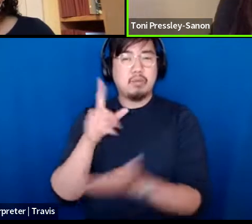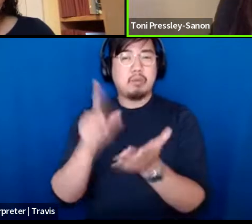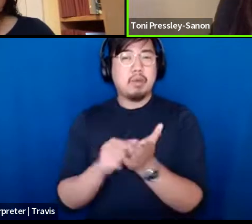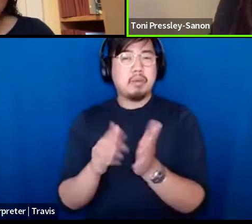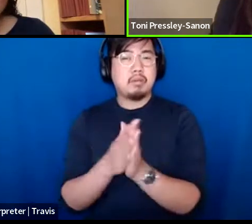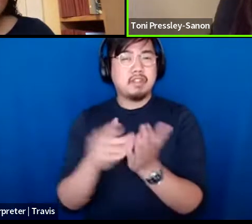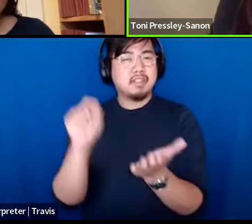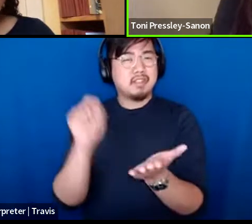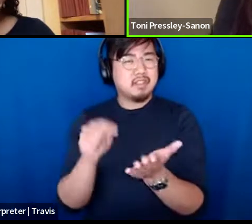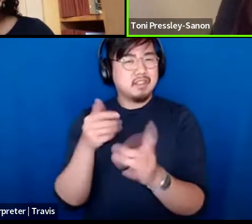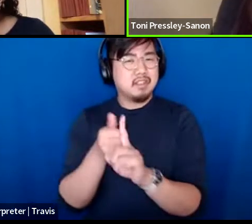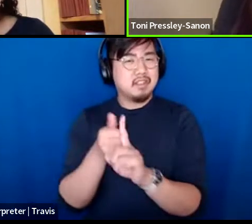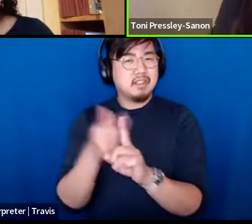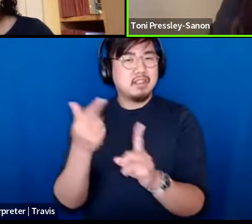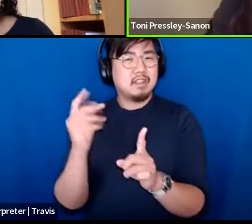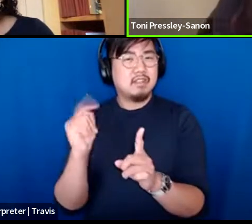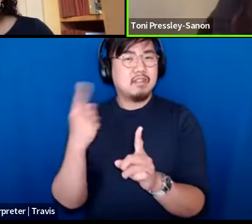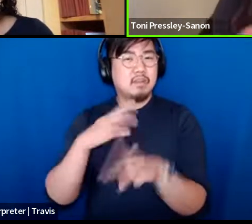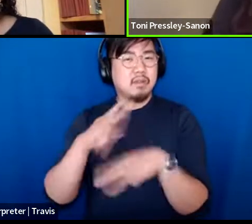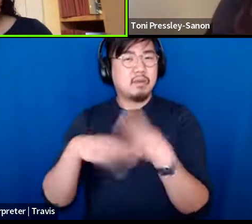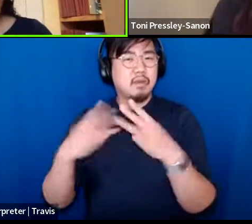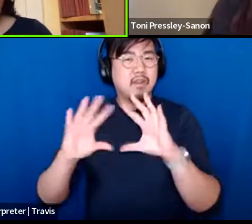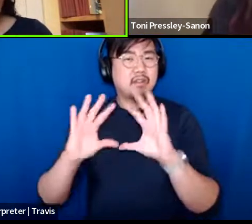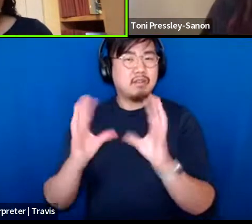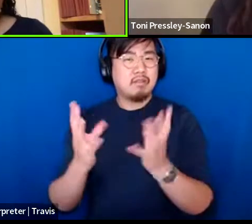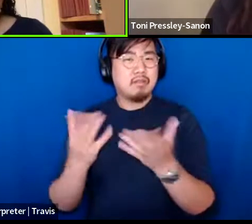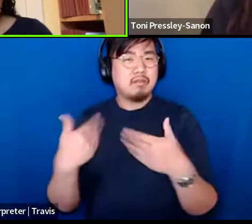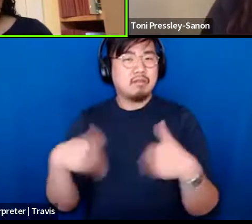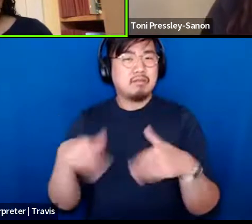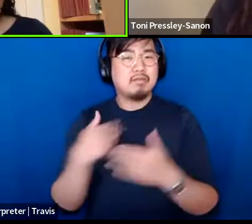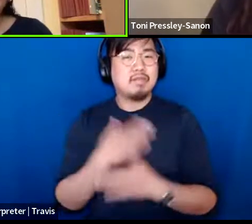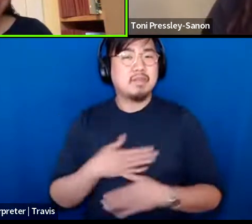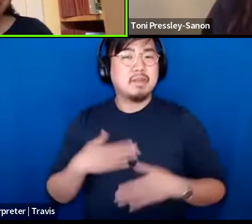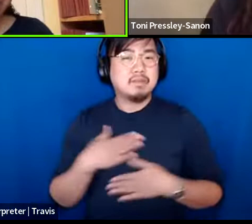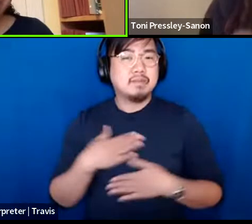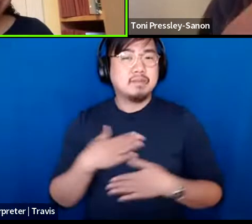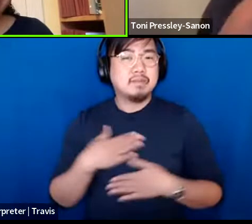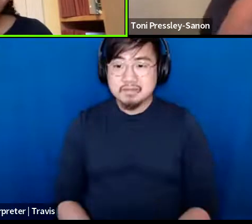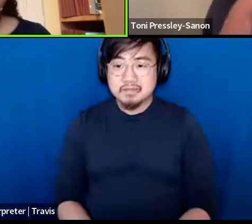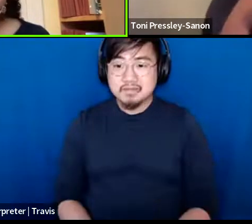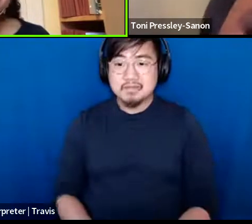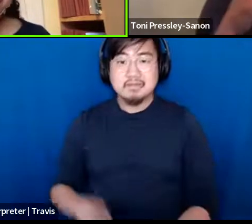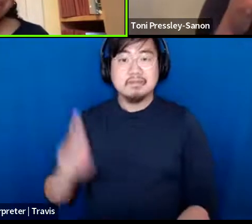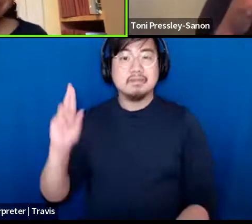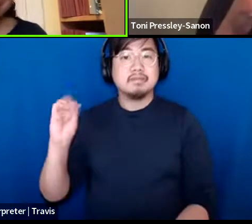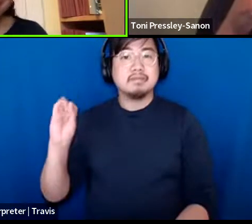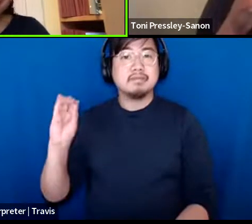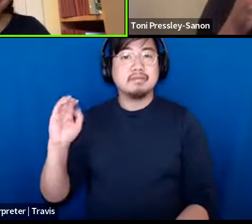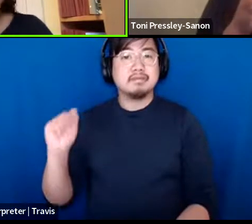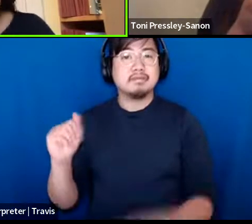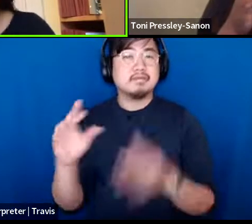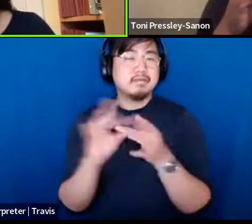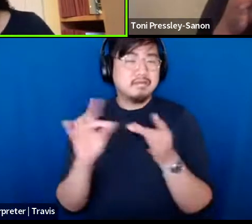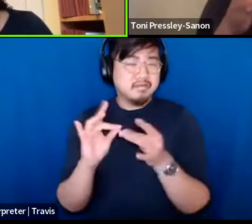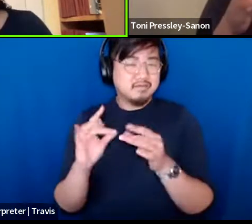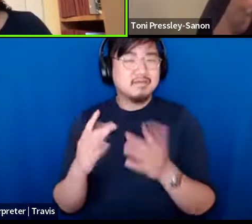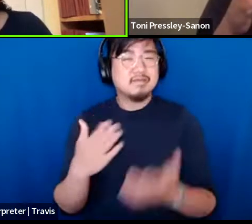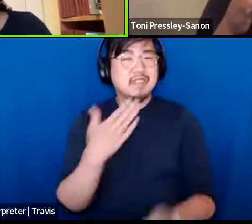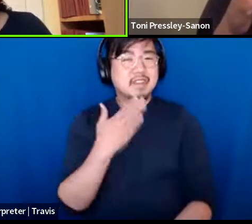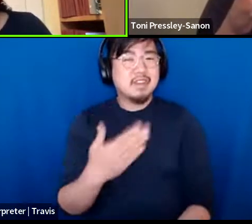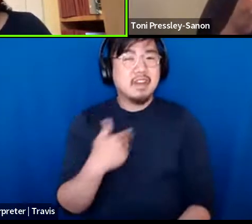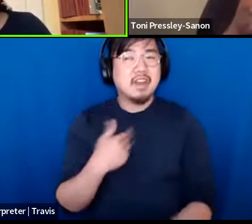my total pleasure. Oh, thank you. I will say, and you know, I have my own critiques, of course,